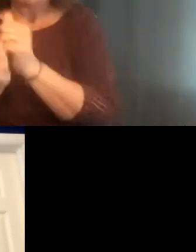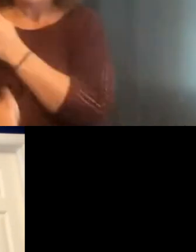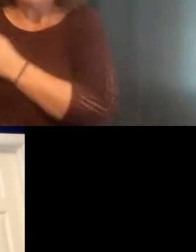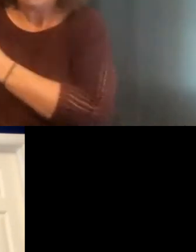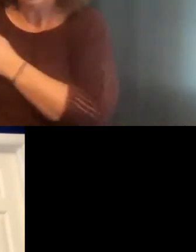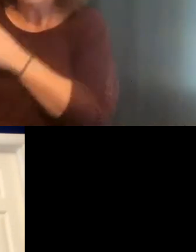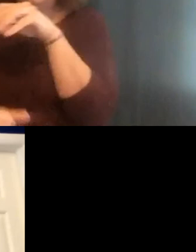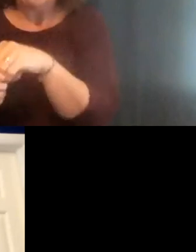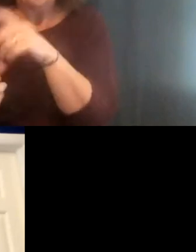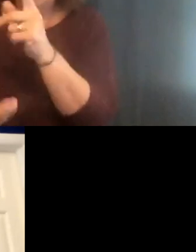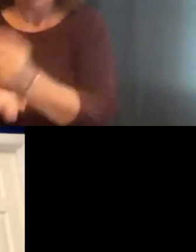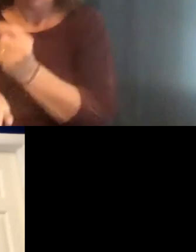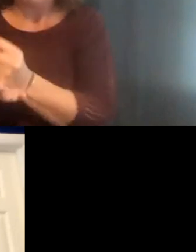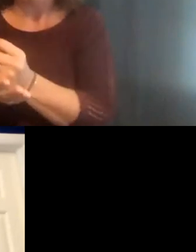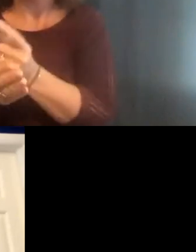fashion.